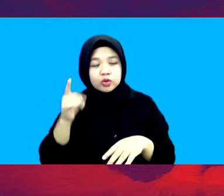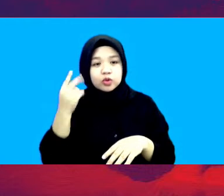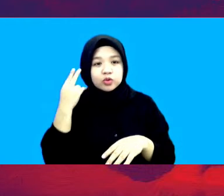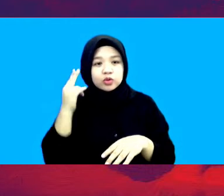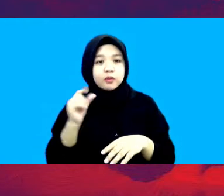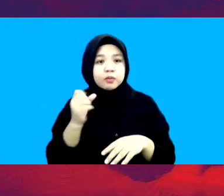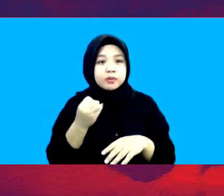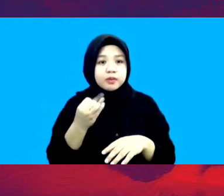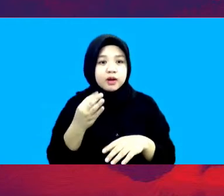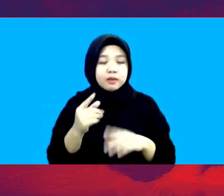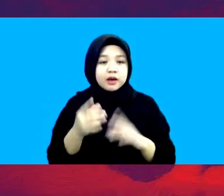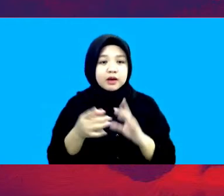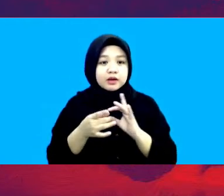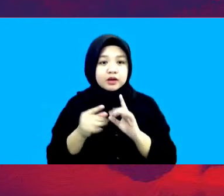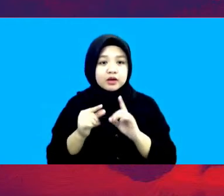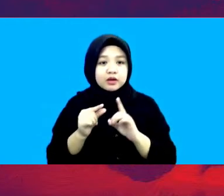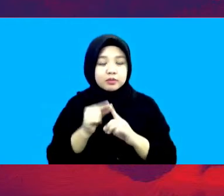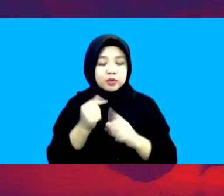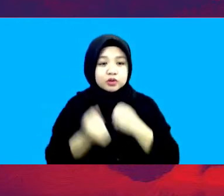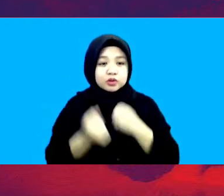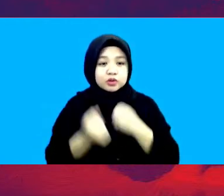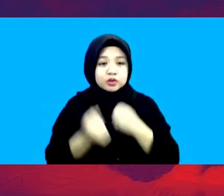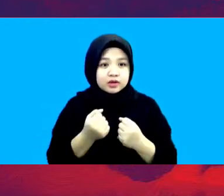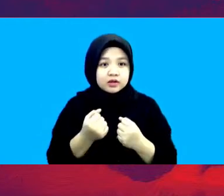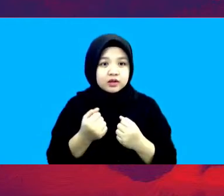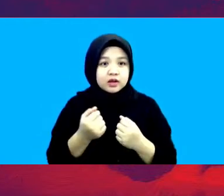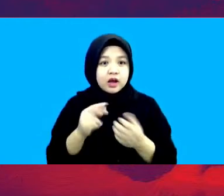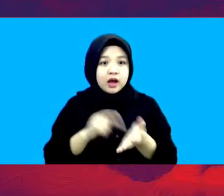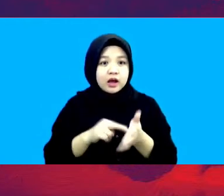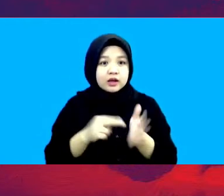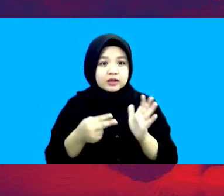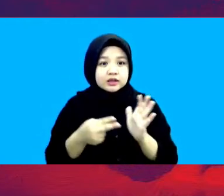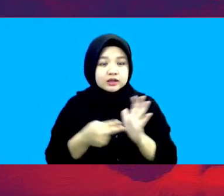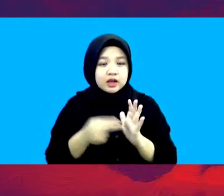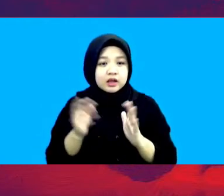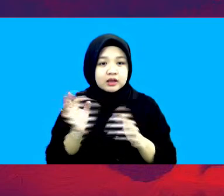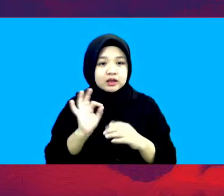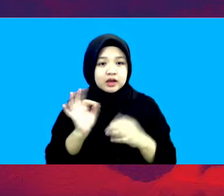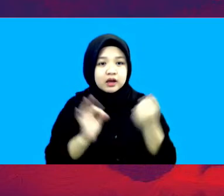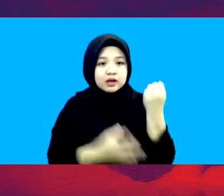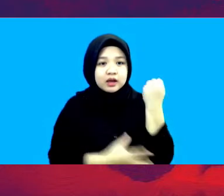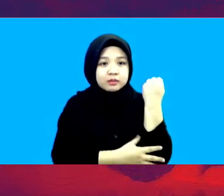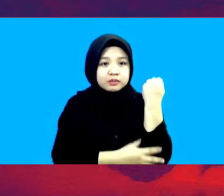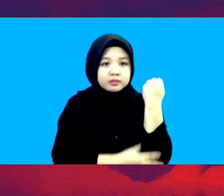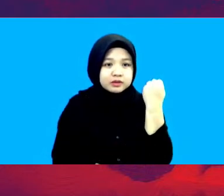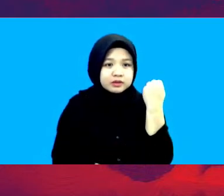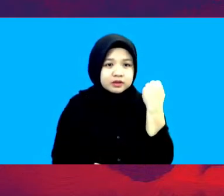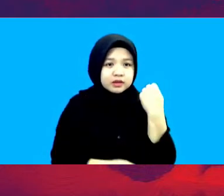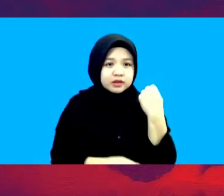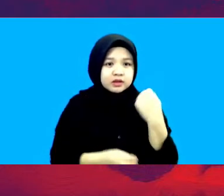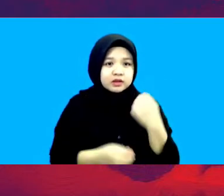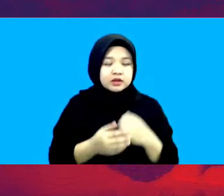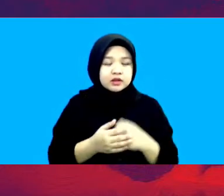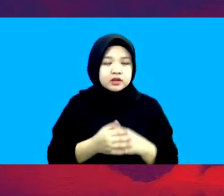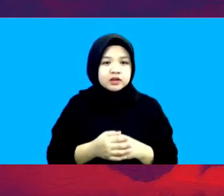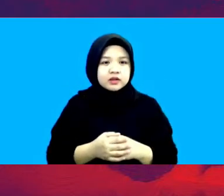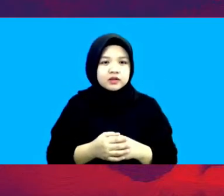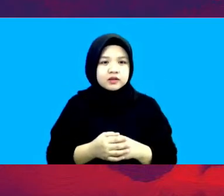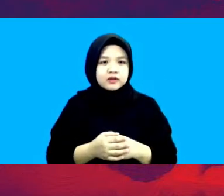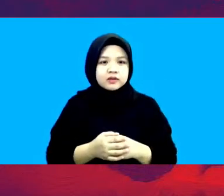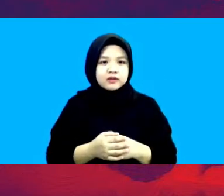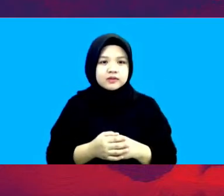Would it be 3 and 4? What? It would be the ones with income 3 and 4,